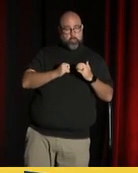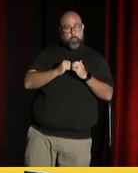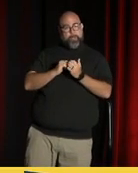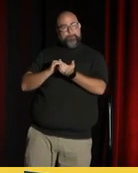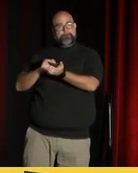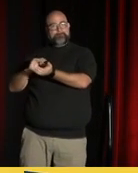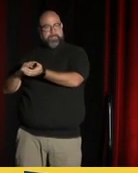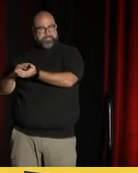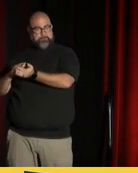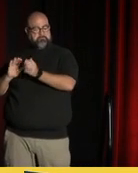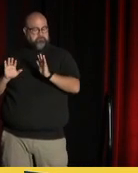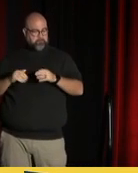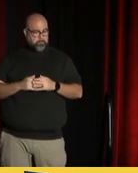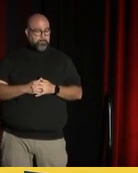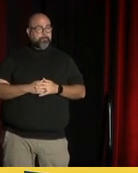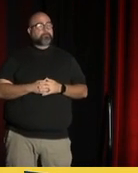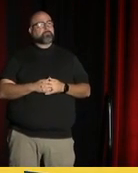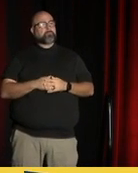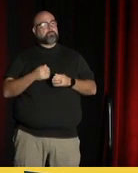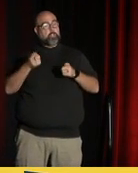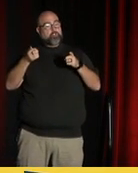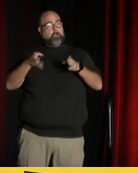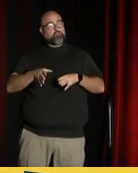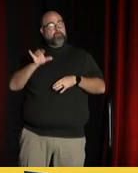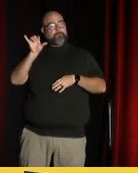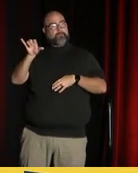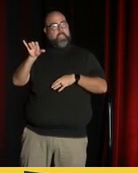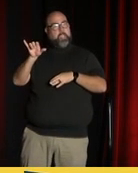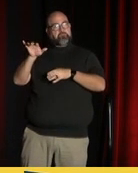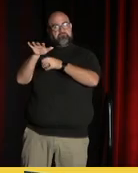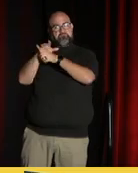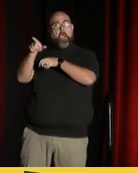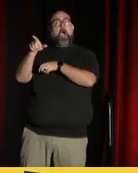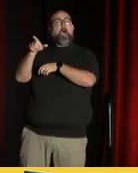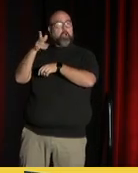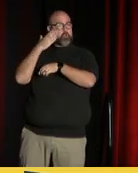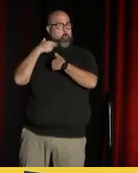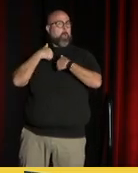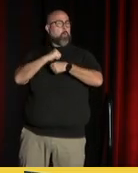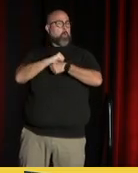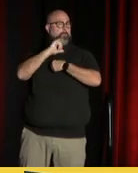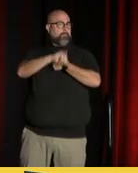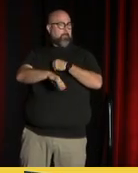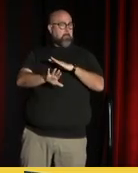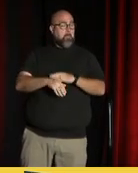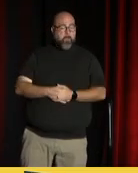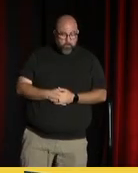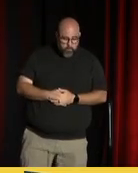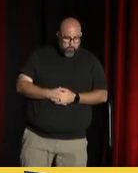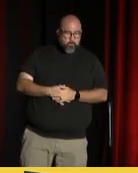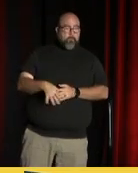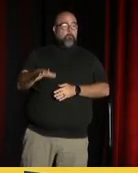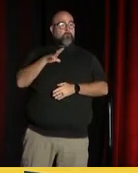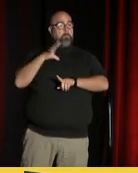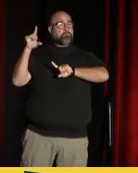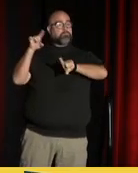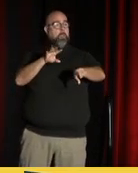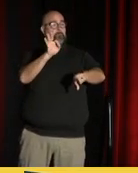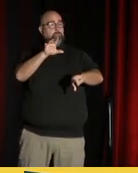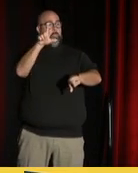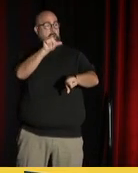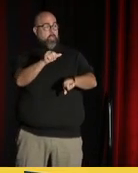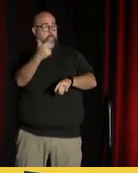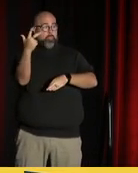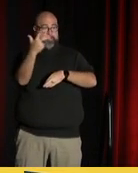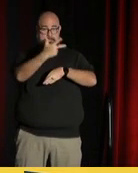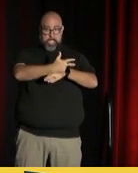medicine. And the director of that venue knew that I did that sort of work. So I came to Florida and I spent 3